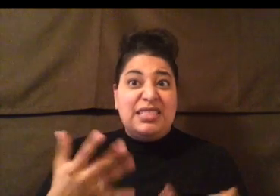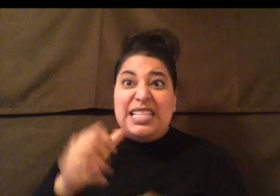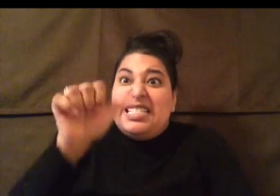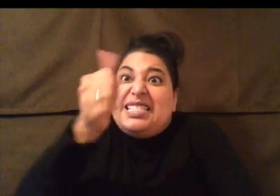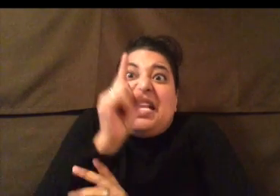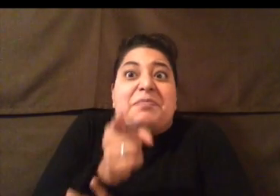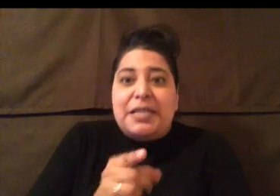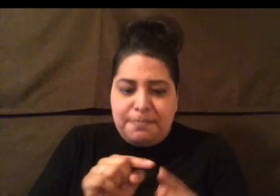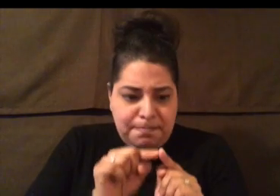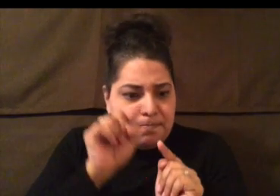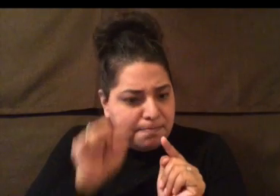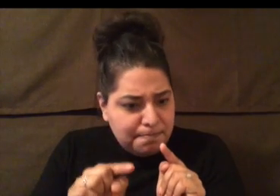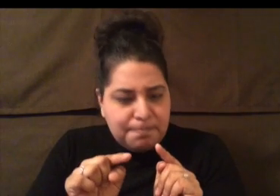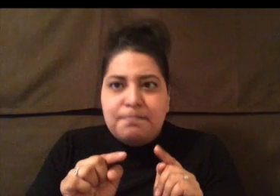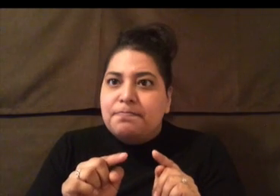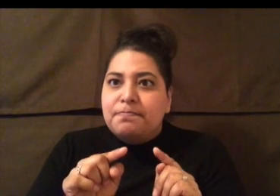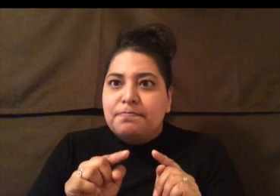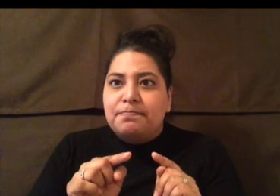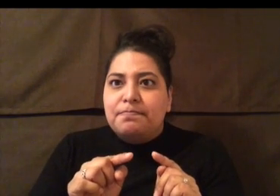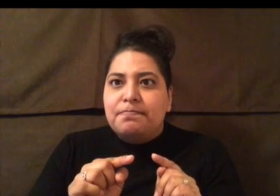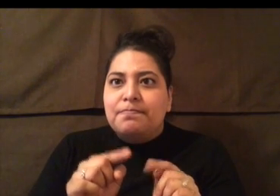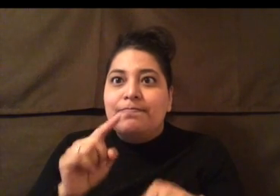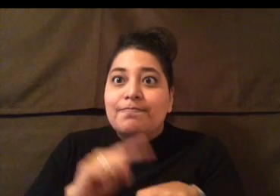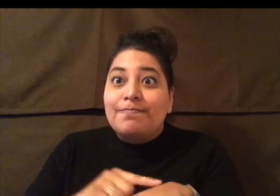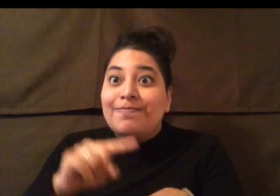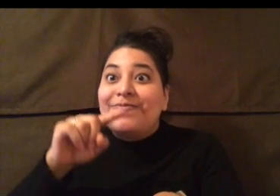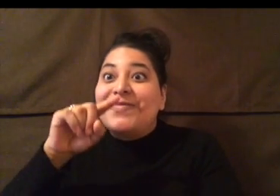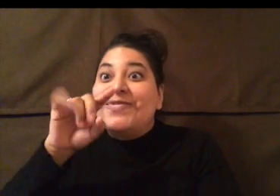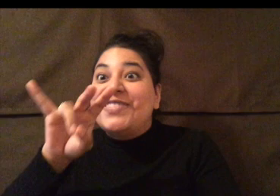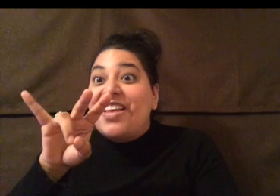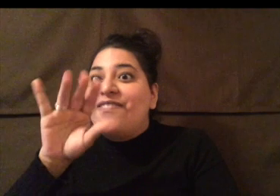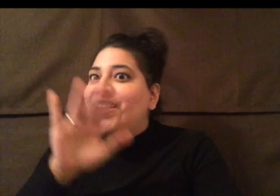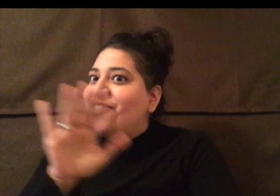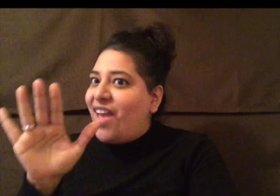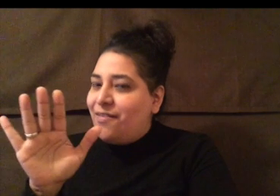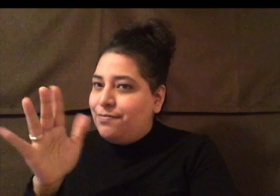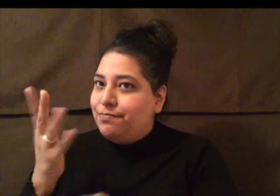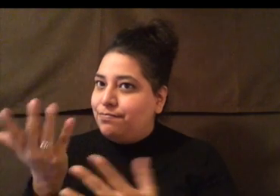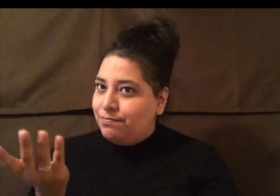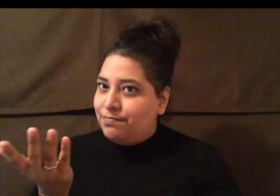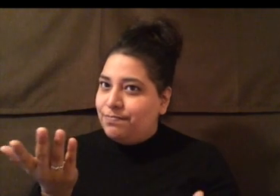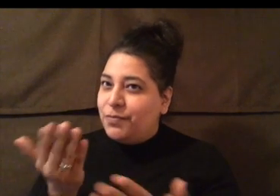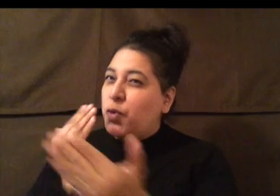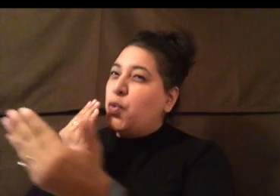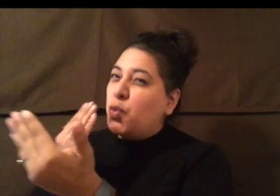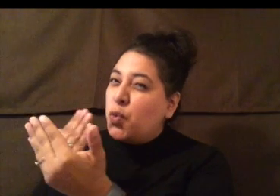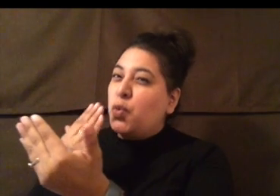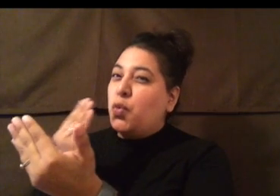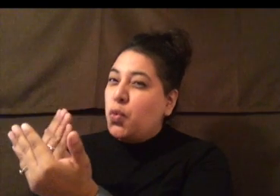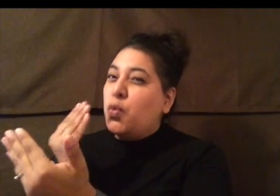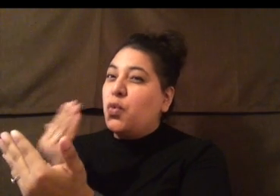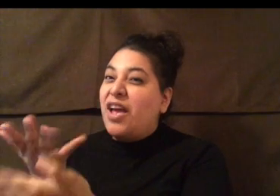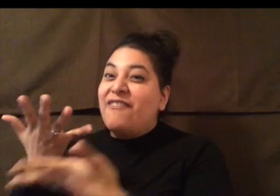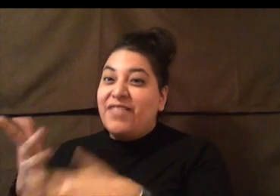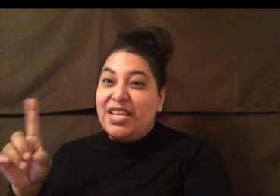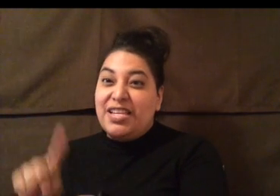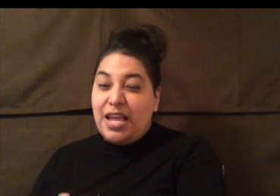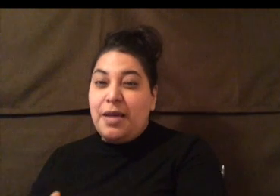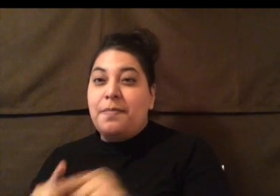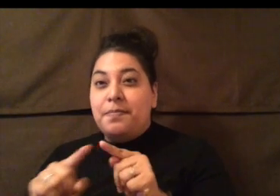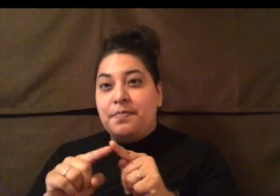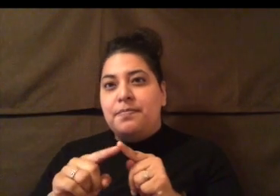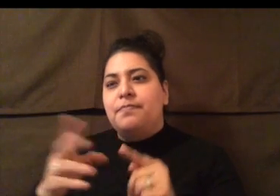Okay, and then they can look at this. They might add 10